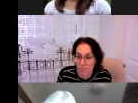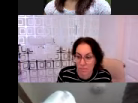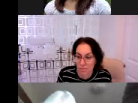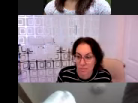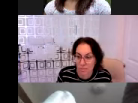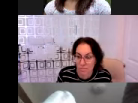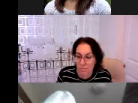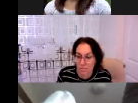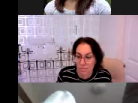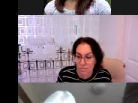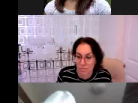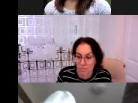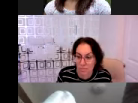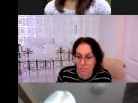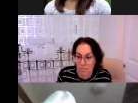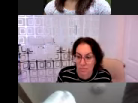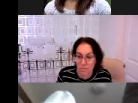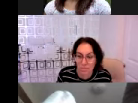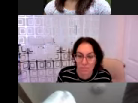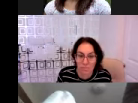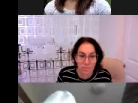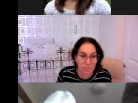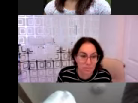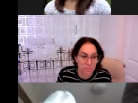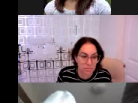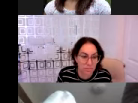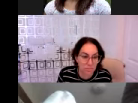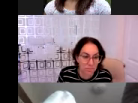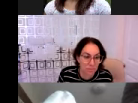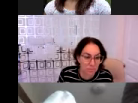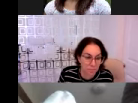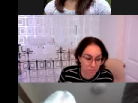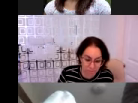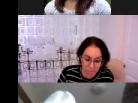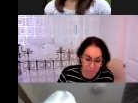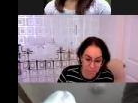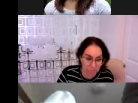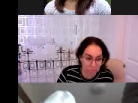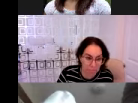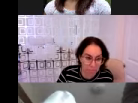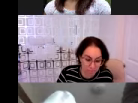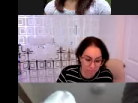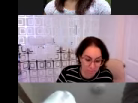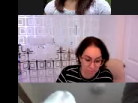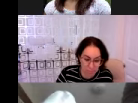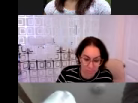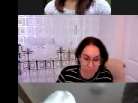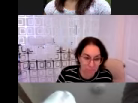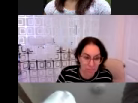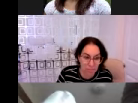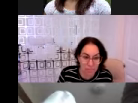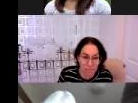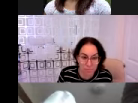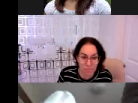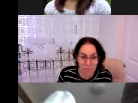Okay, so now let's turn back to our main question and look at how this reading intervention program affects the structural properties of this pathway,